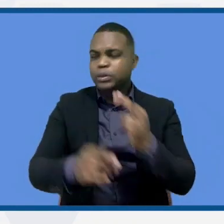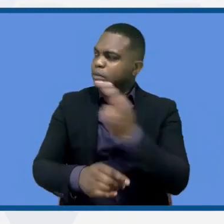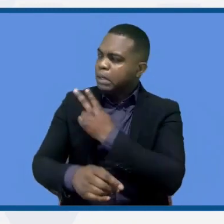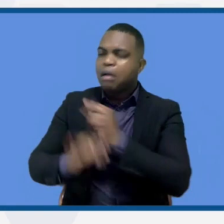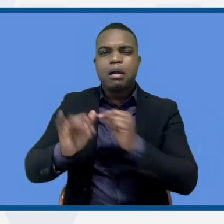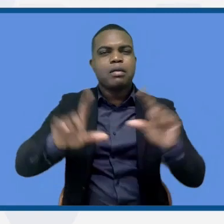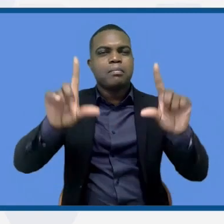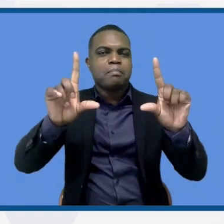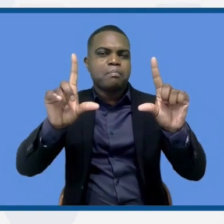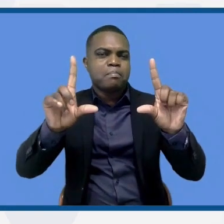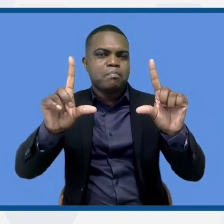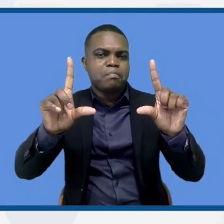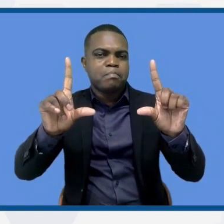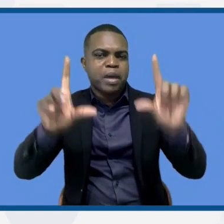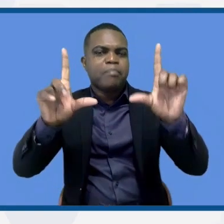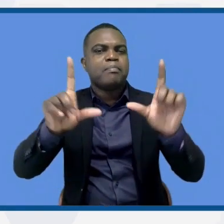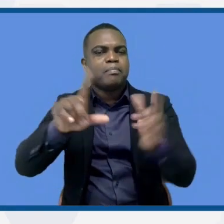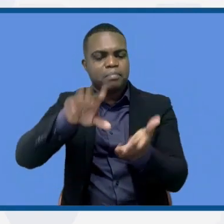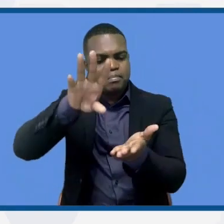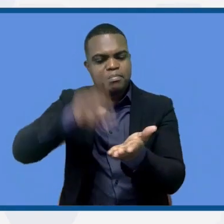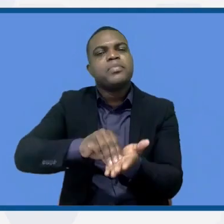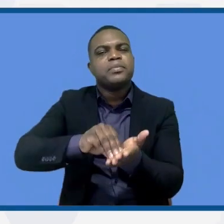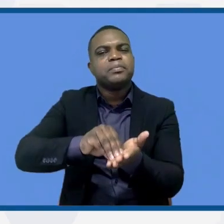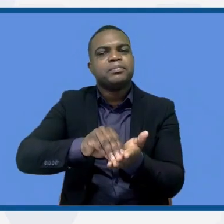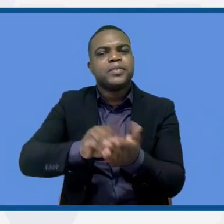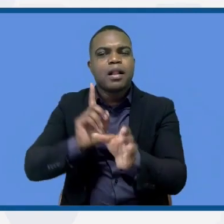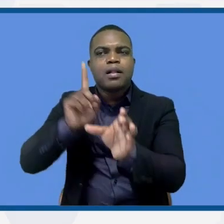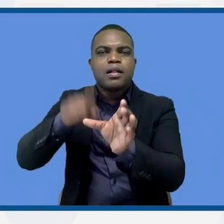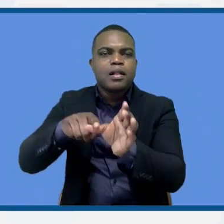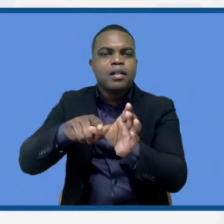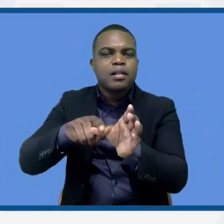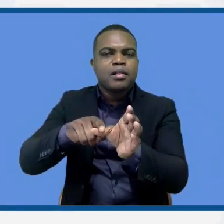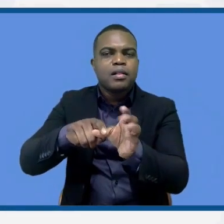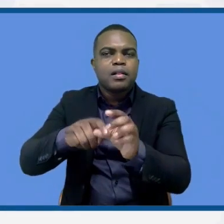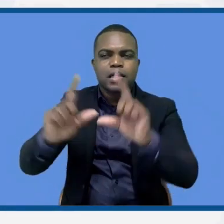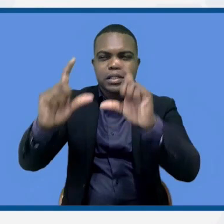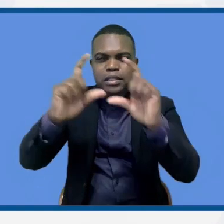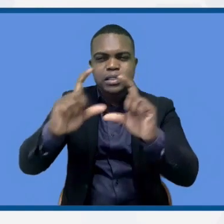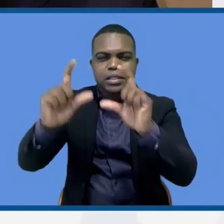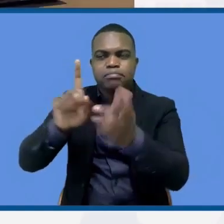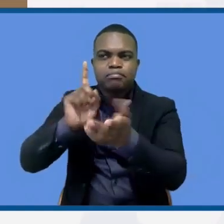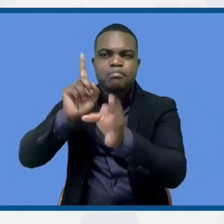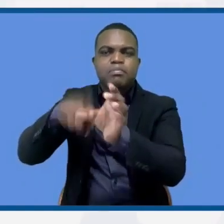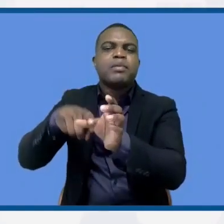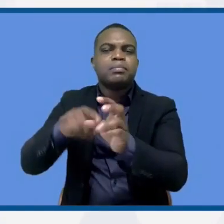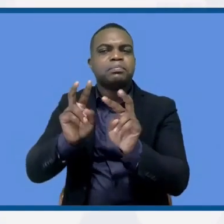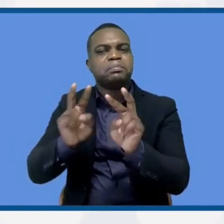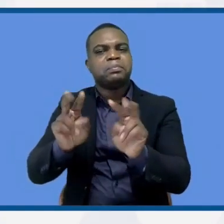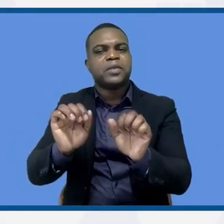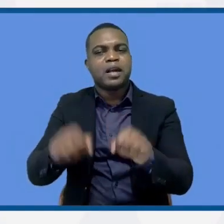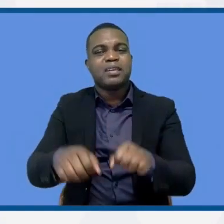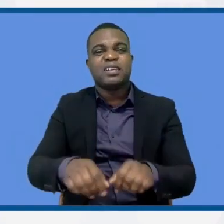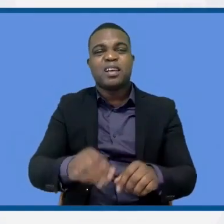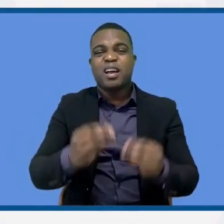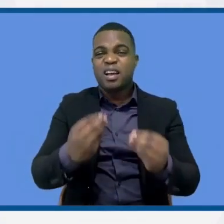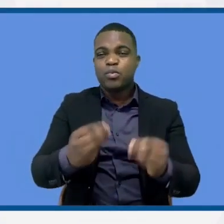I'll be taking a look into that. Next speech will be by